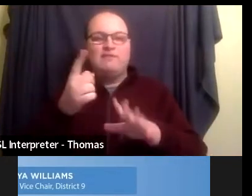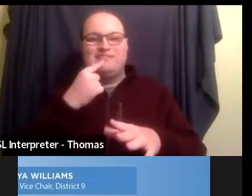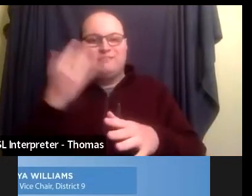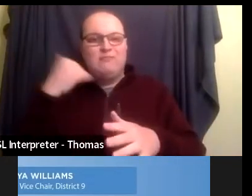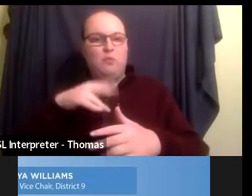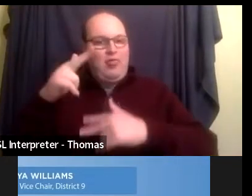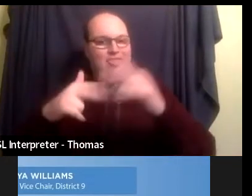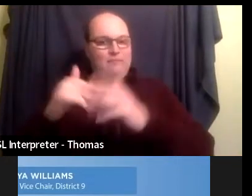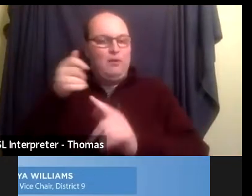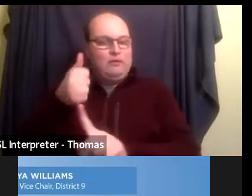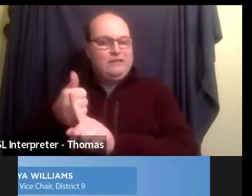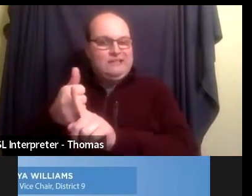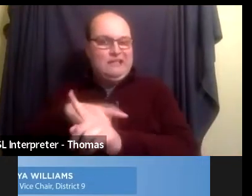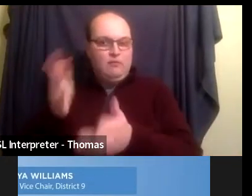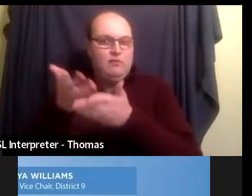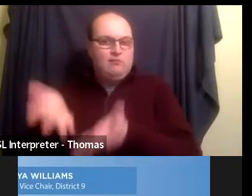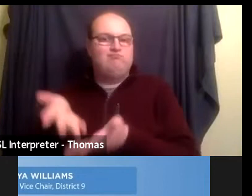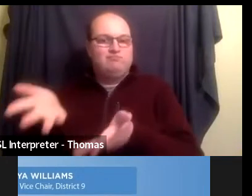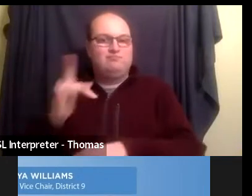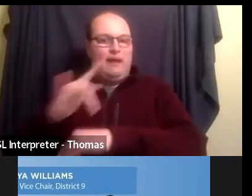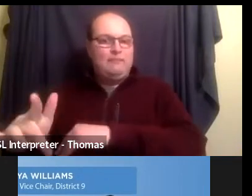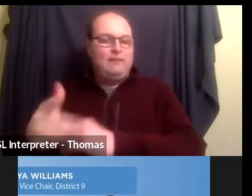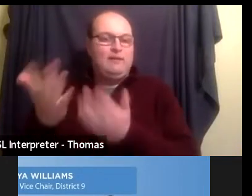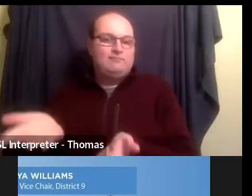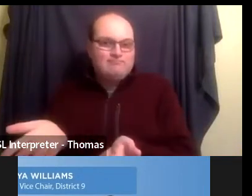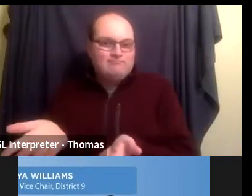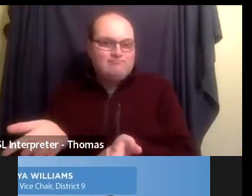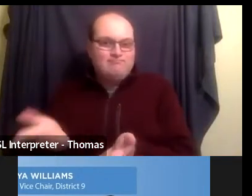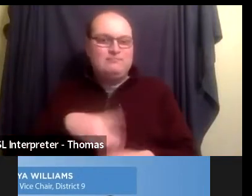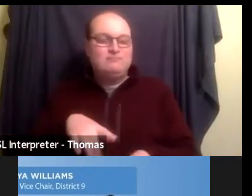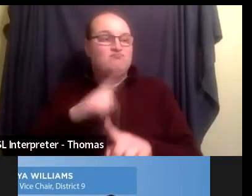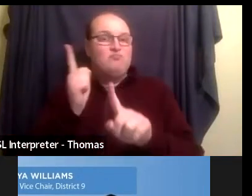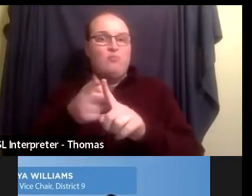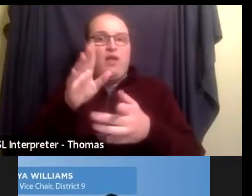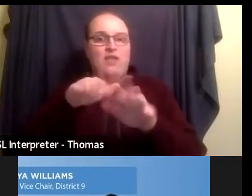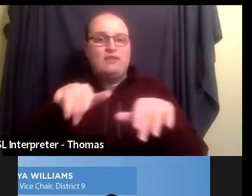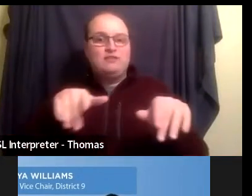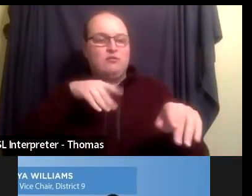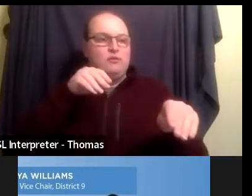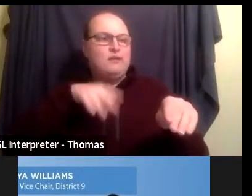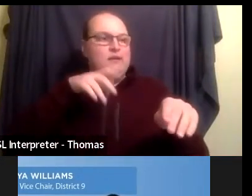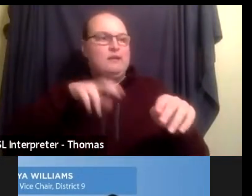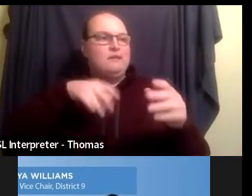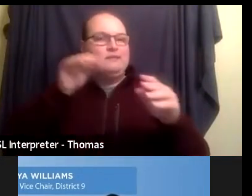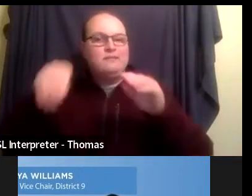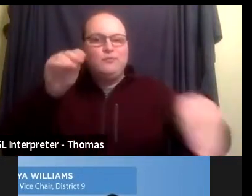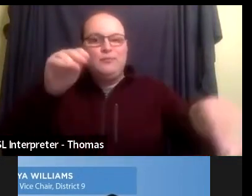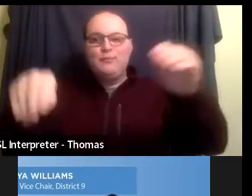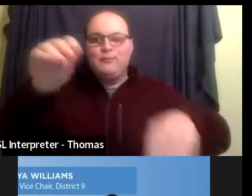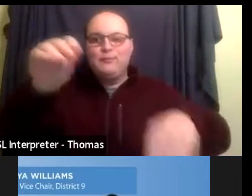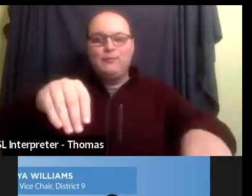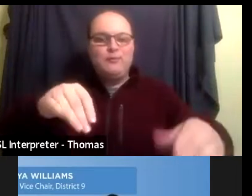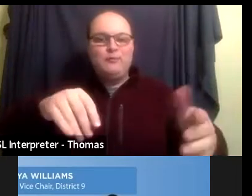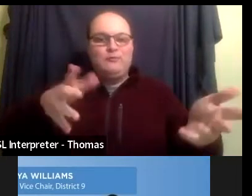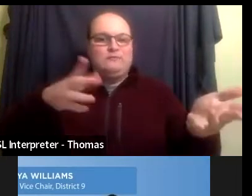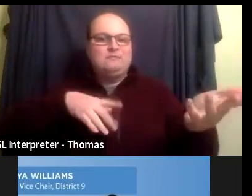building that will be left behind. Once the children are shuffled around and displaced, forcibly removed from